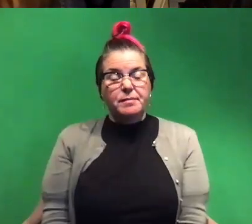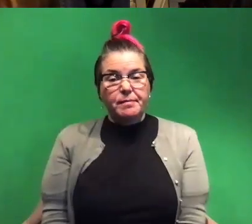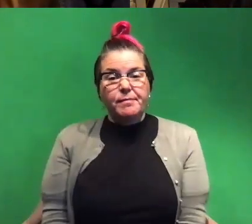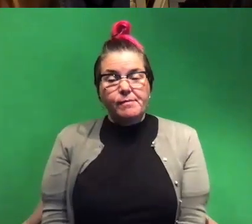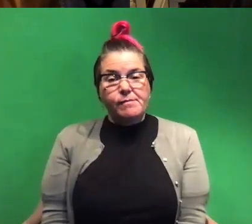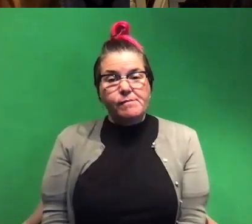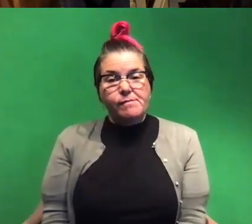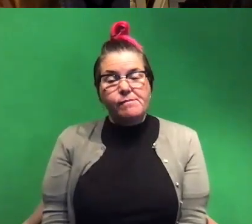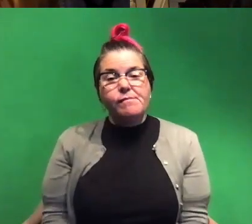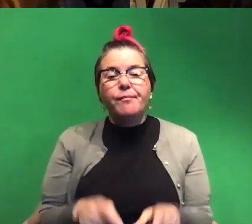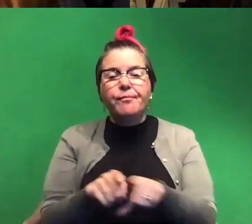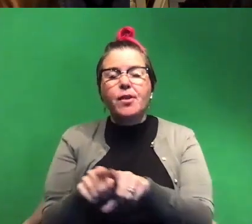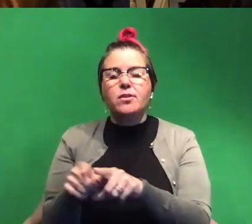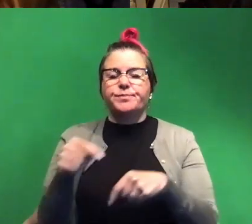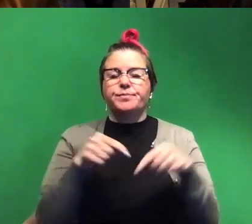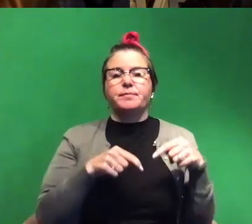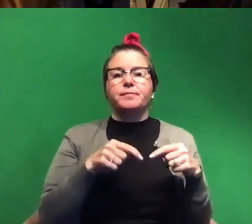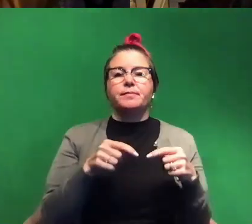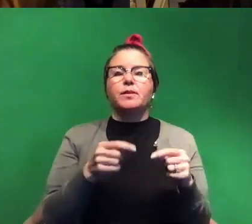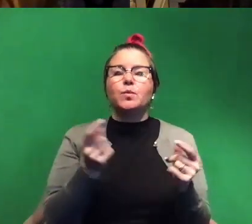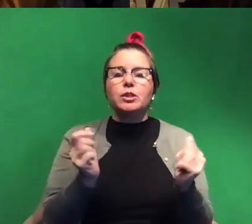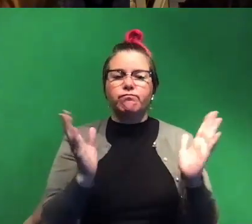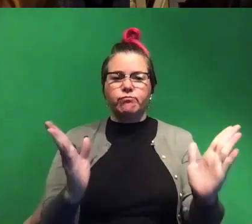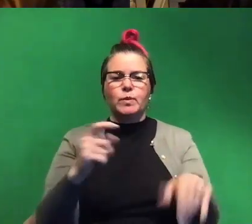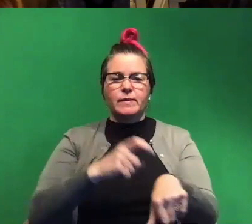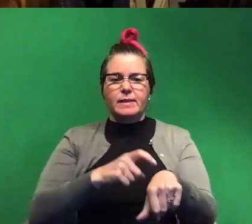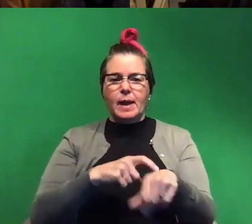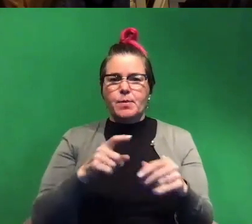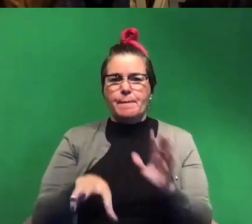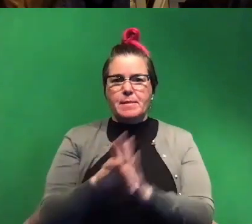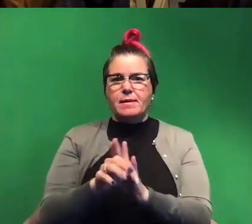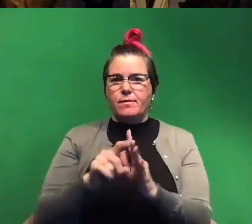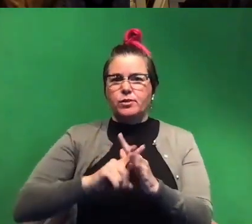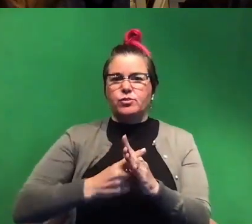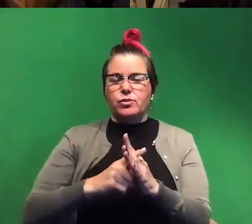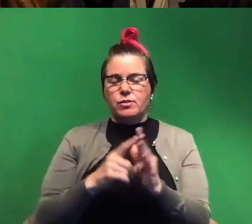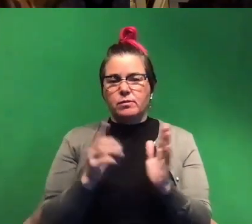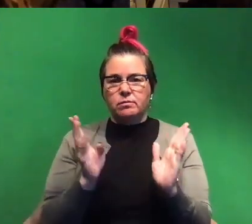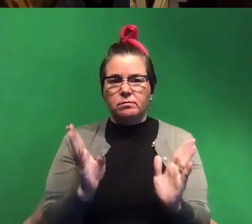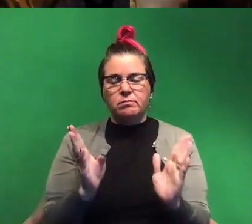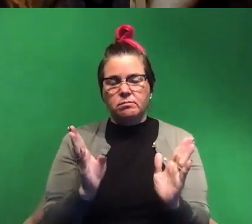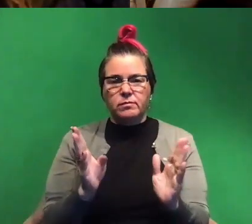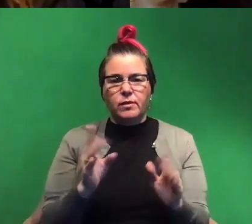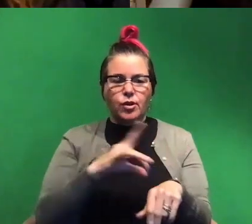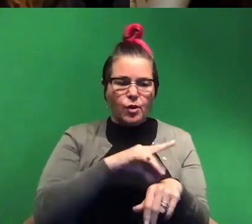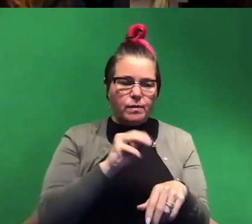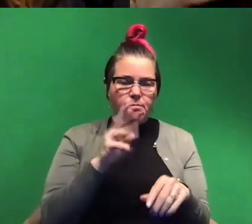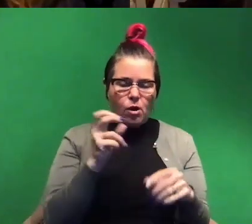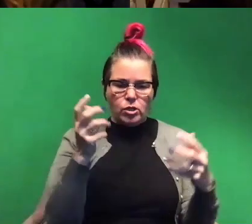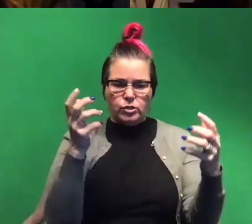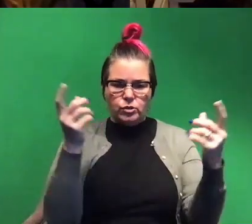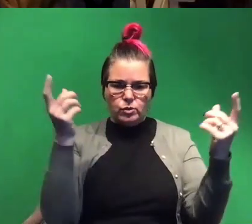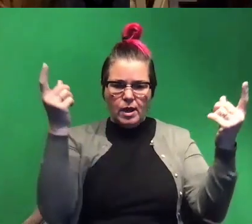and that also goes back to what windows you choose at the start, just for Earth and Mars to line up in their